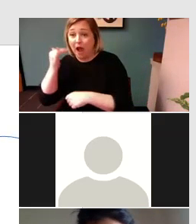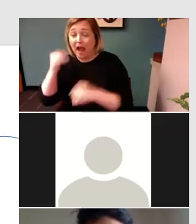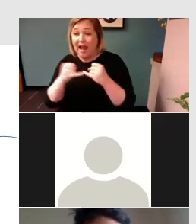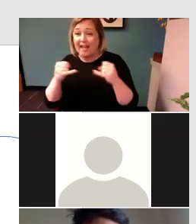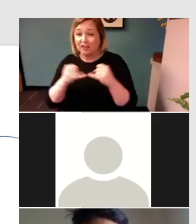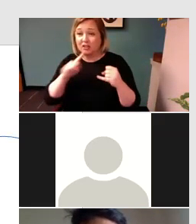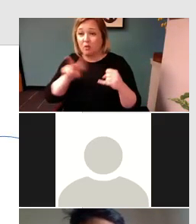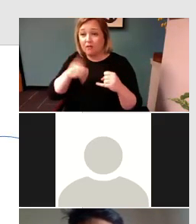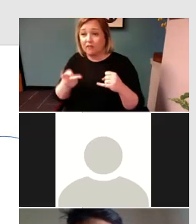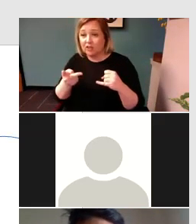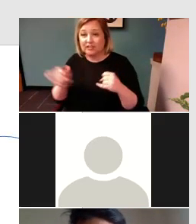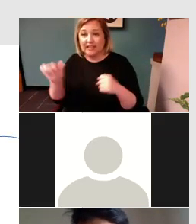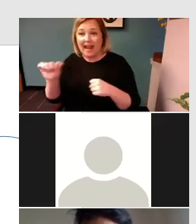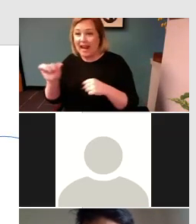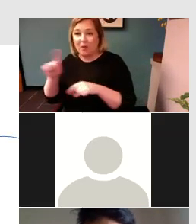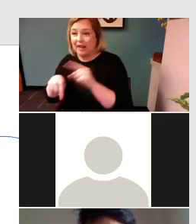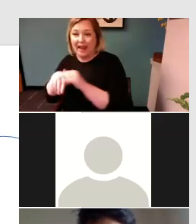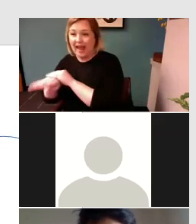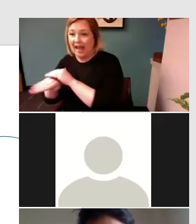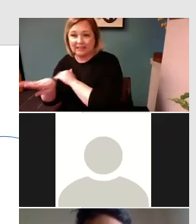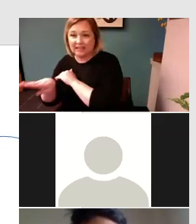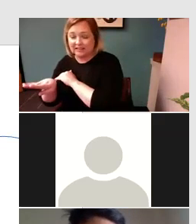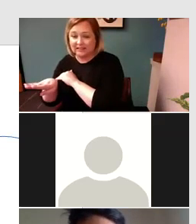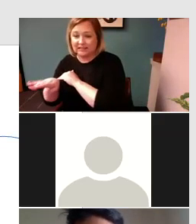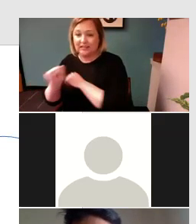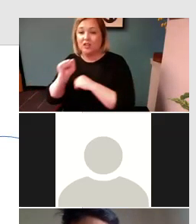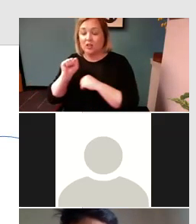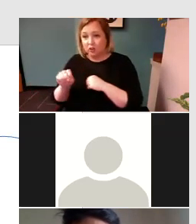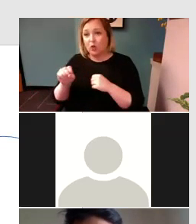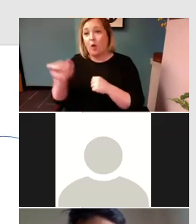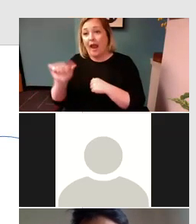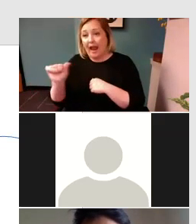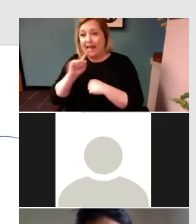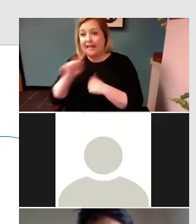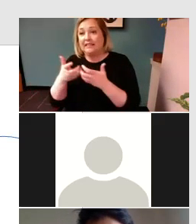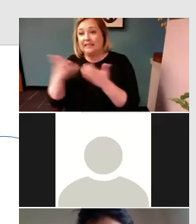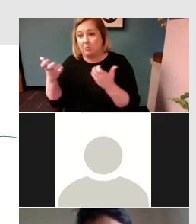anymore. And then we basically do A separately, and that also gives us two